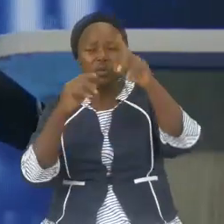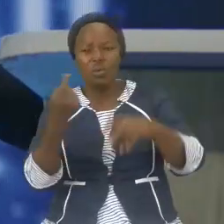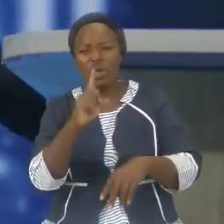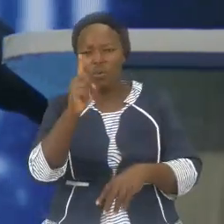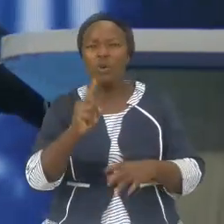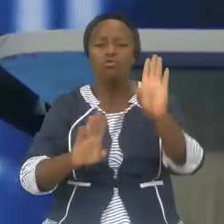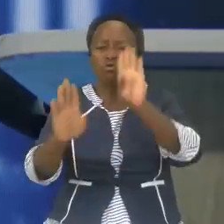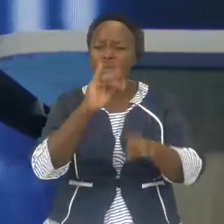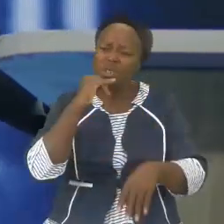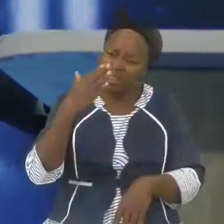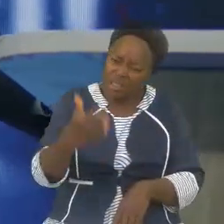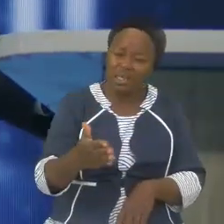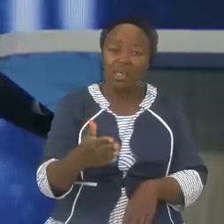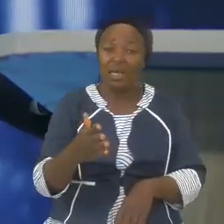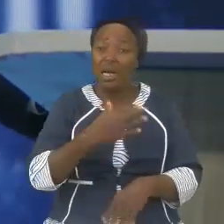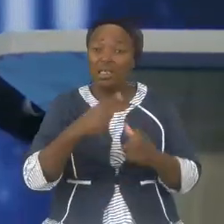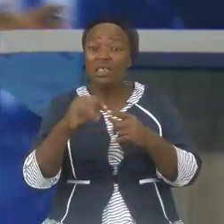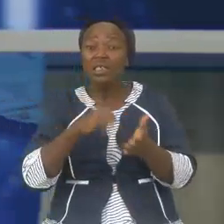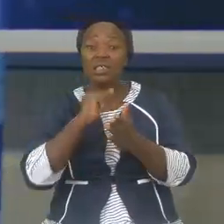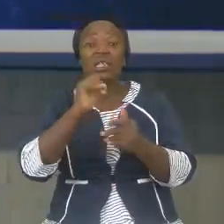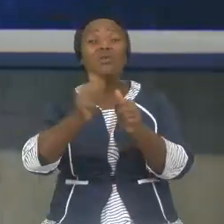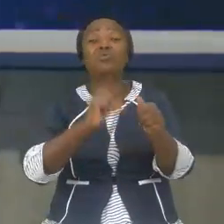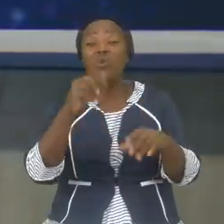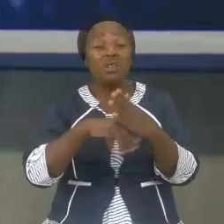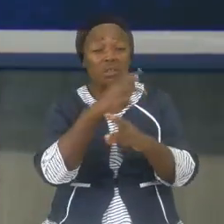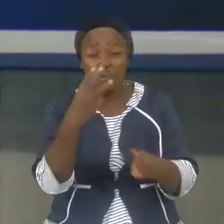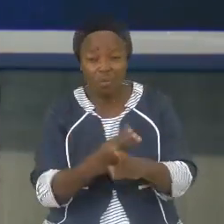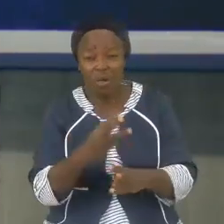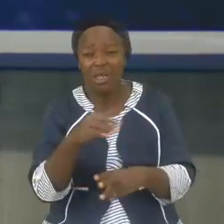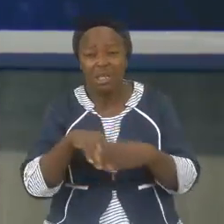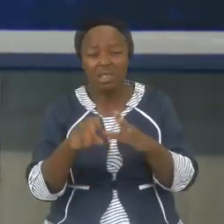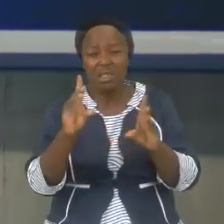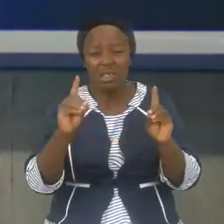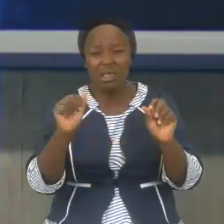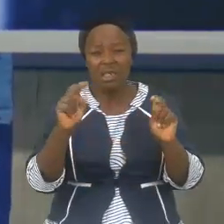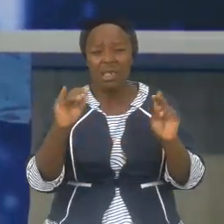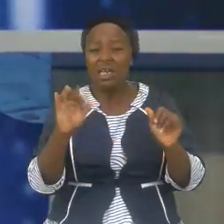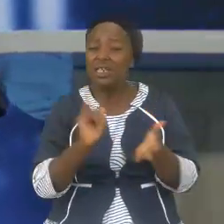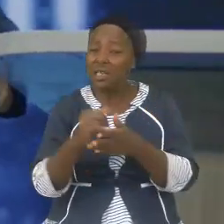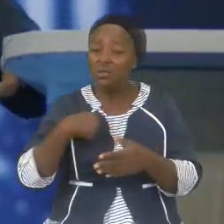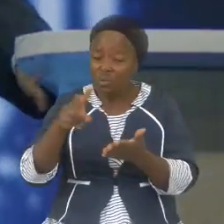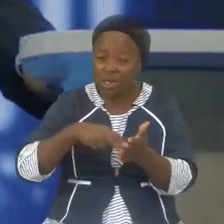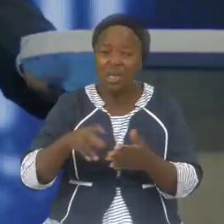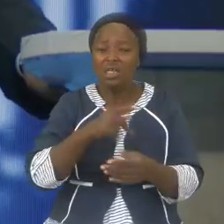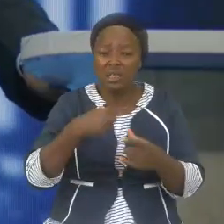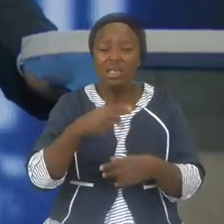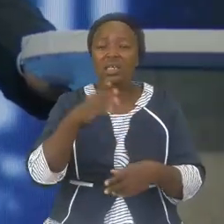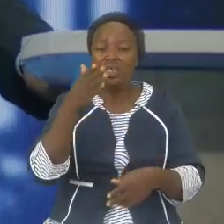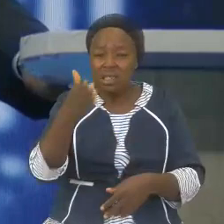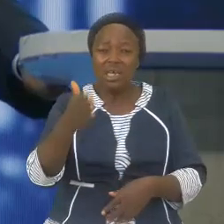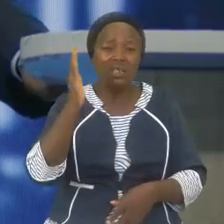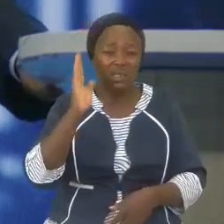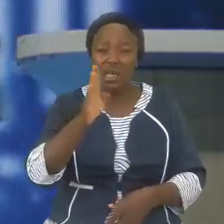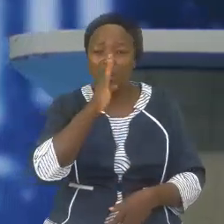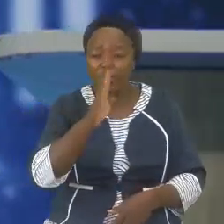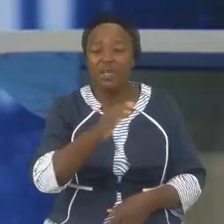there, and it is all over the world. And in Daniel that we read, it said there shall be a time